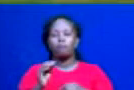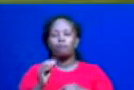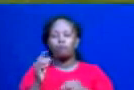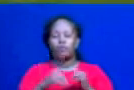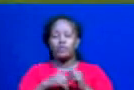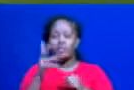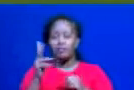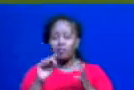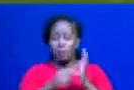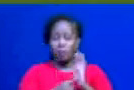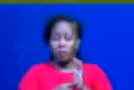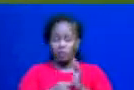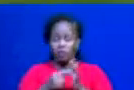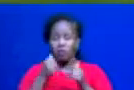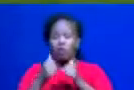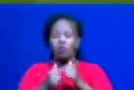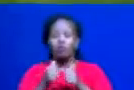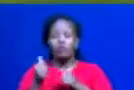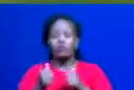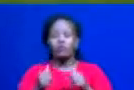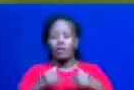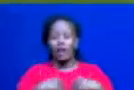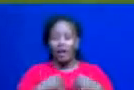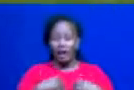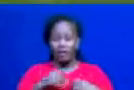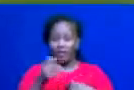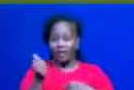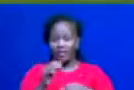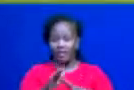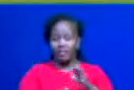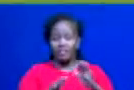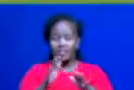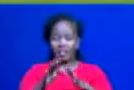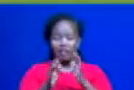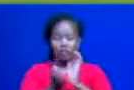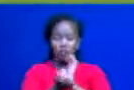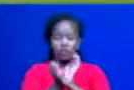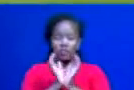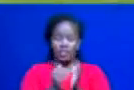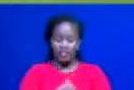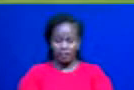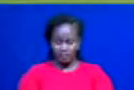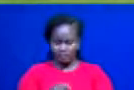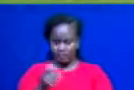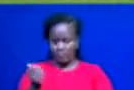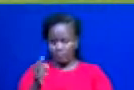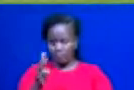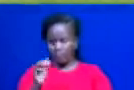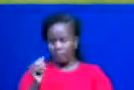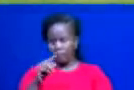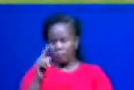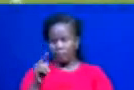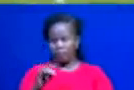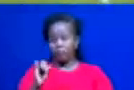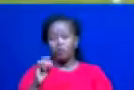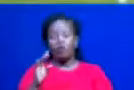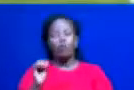FC Leopards tomorrow at the Nyayo National Stadium. In another match, Wazito FC beat